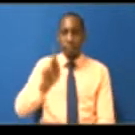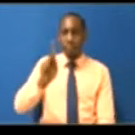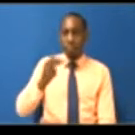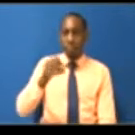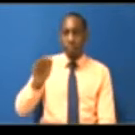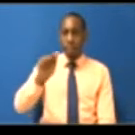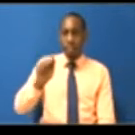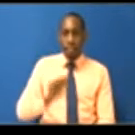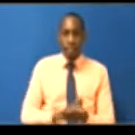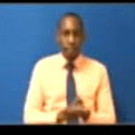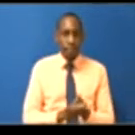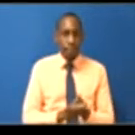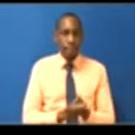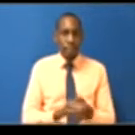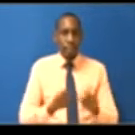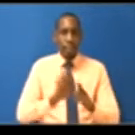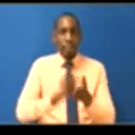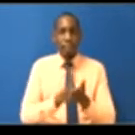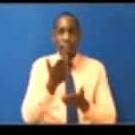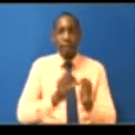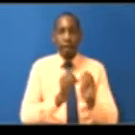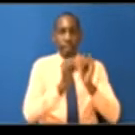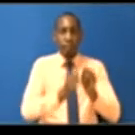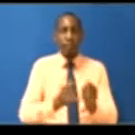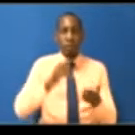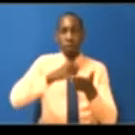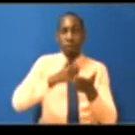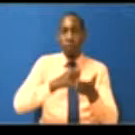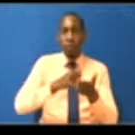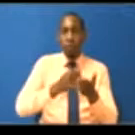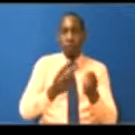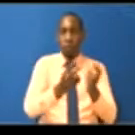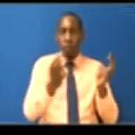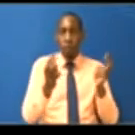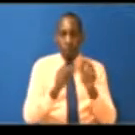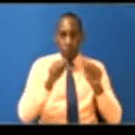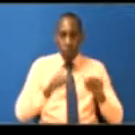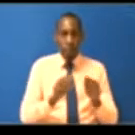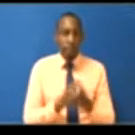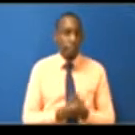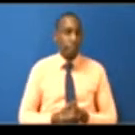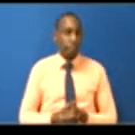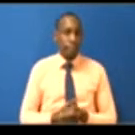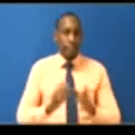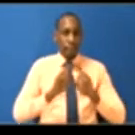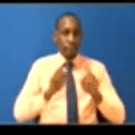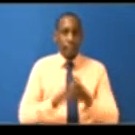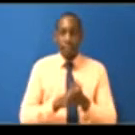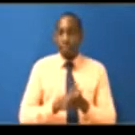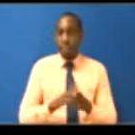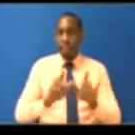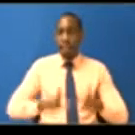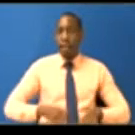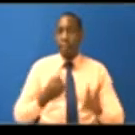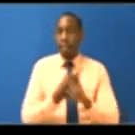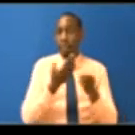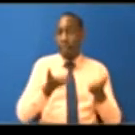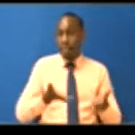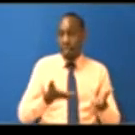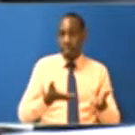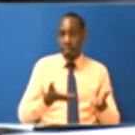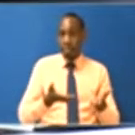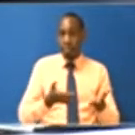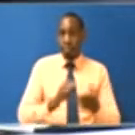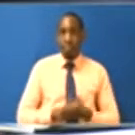if things had gone your way you may have been one of the individuals on that panel today uh but life has a way sometimes of uh